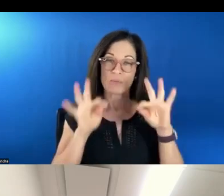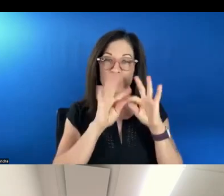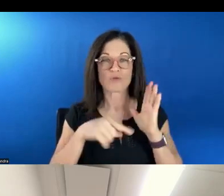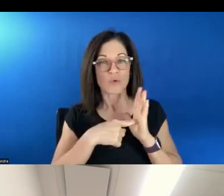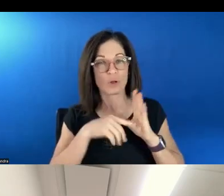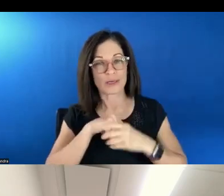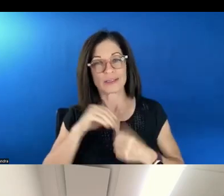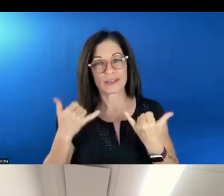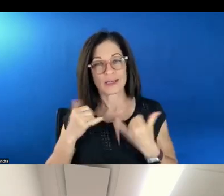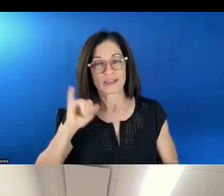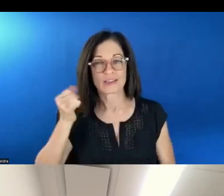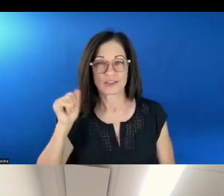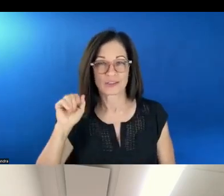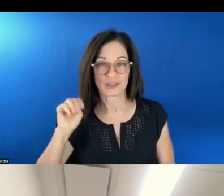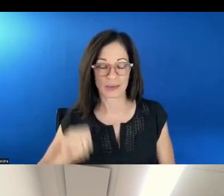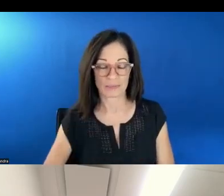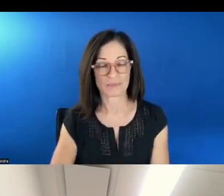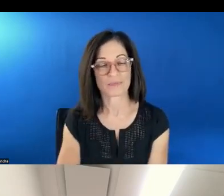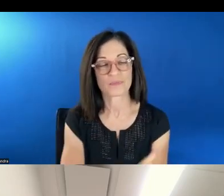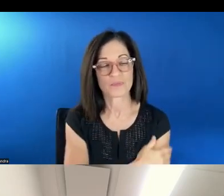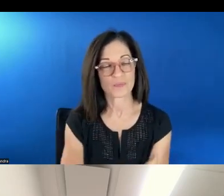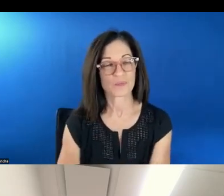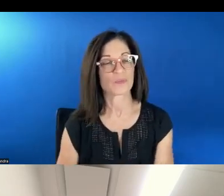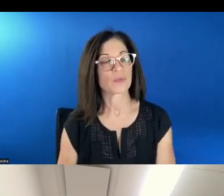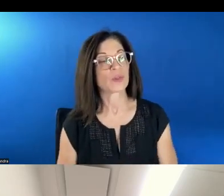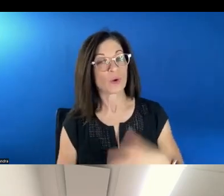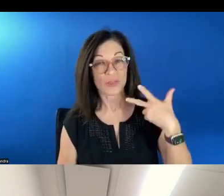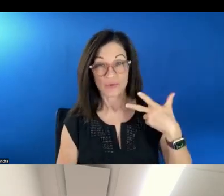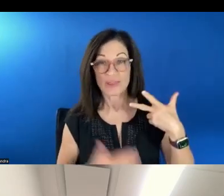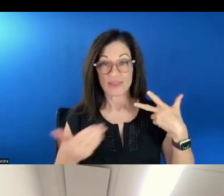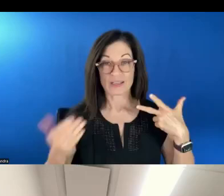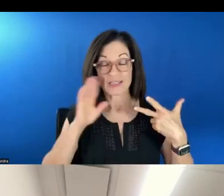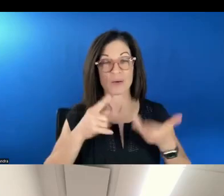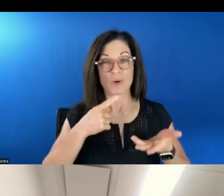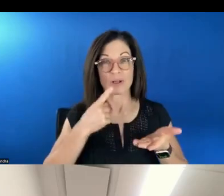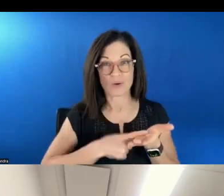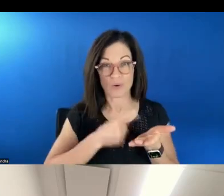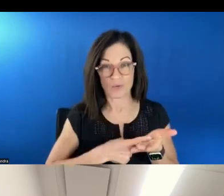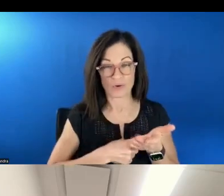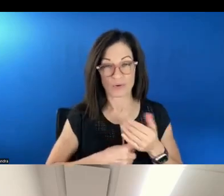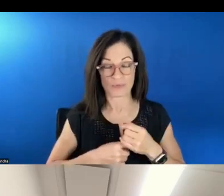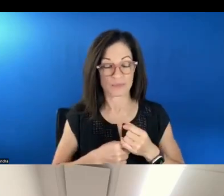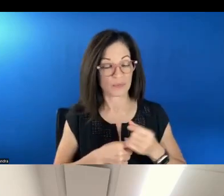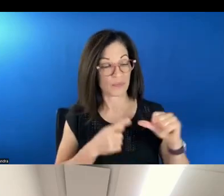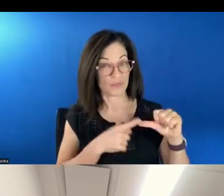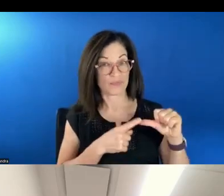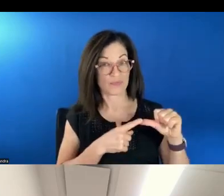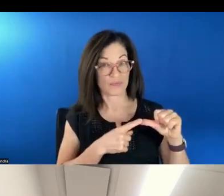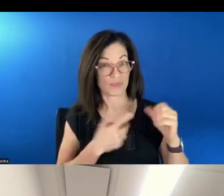jam today. So there are three things I'm going to go over. So first, last